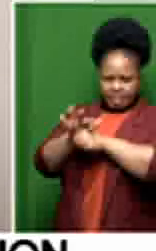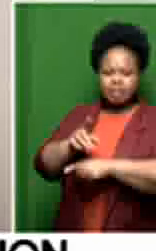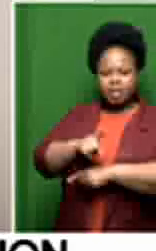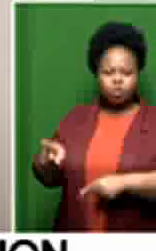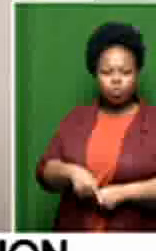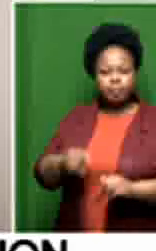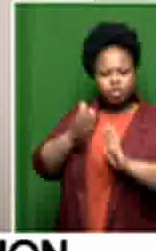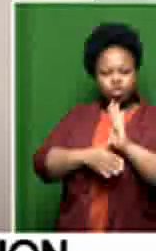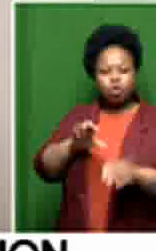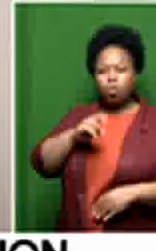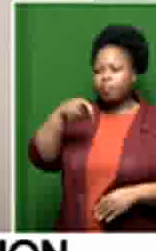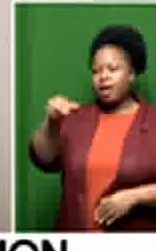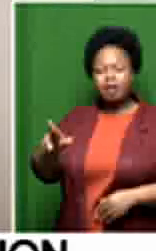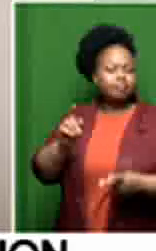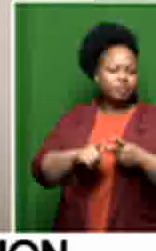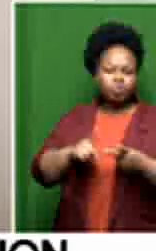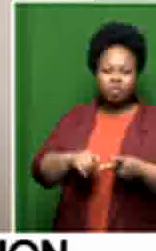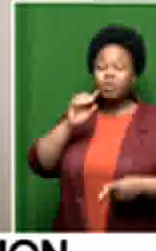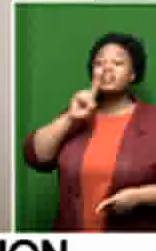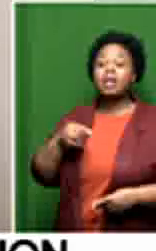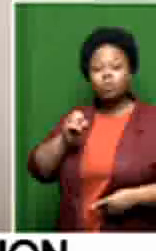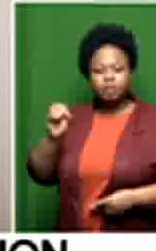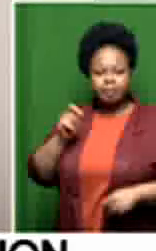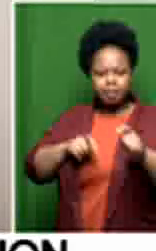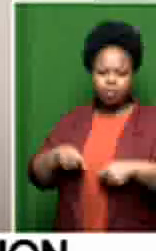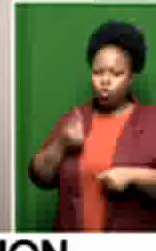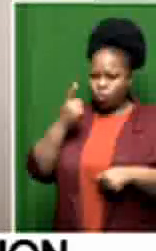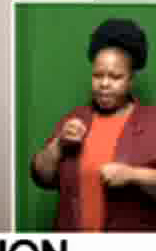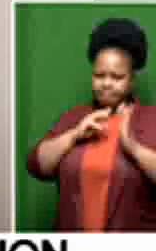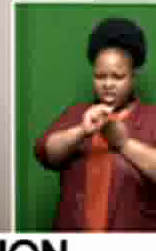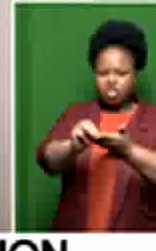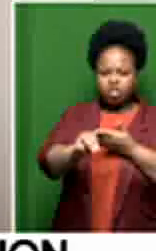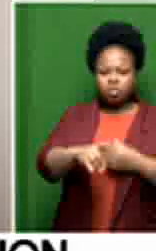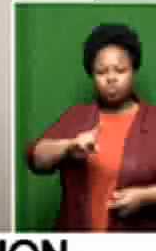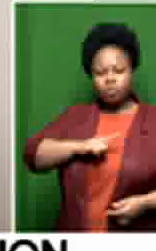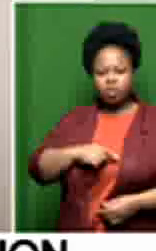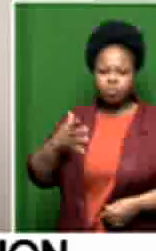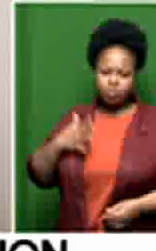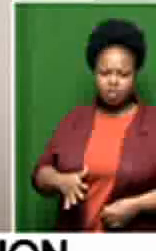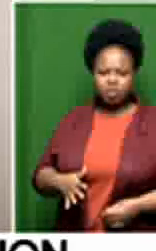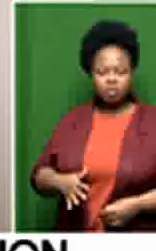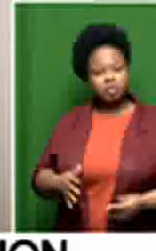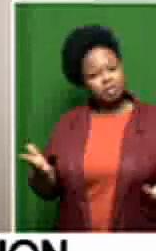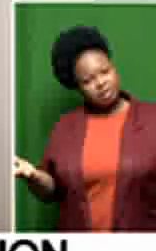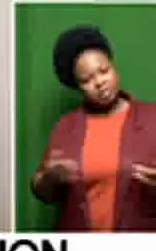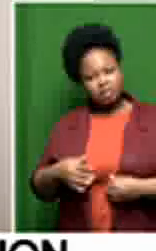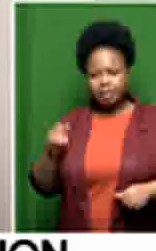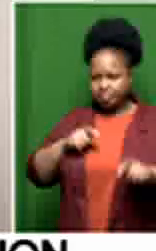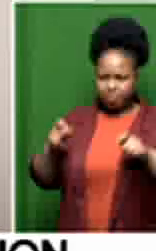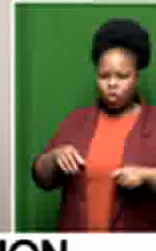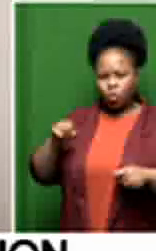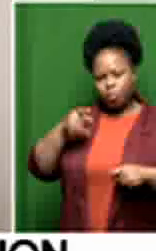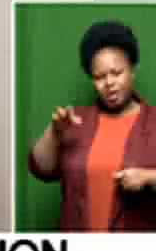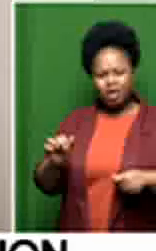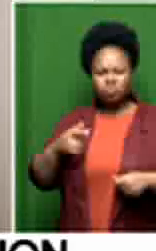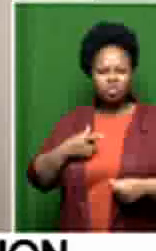your pages, like your Oprah pages, having 1,000 people sending one message, wanting the attention of your